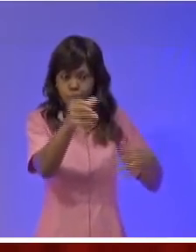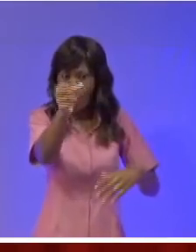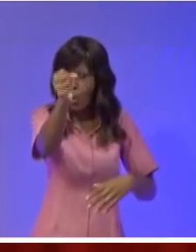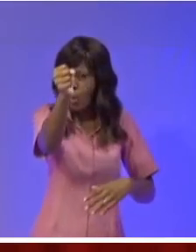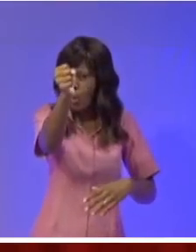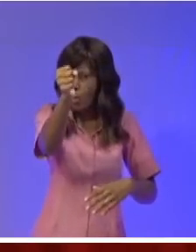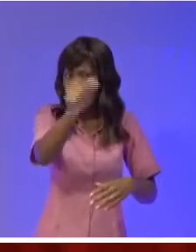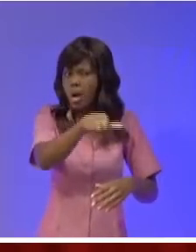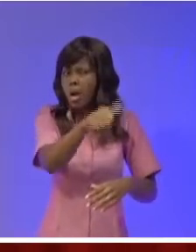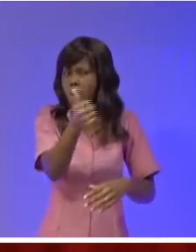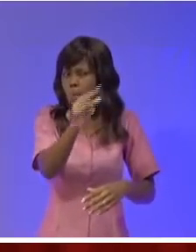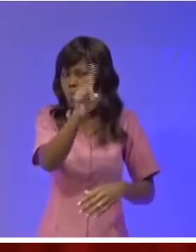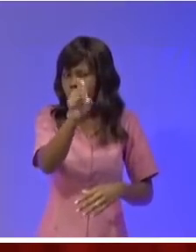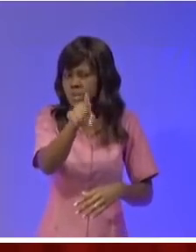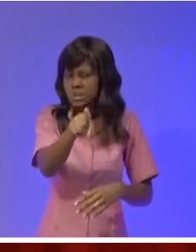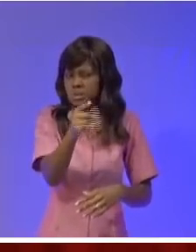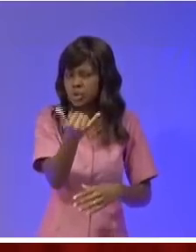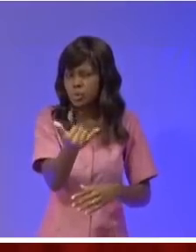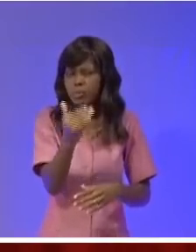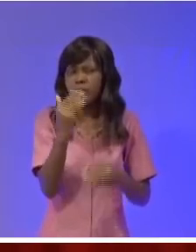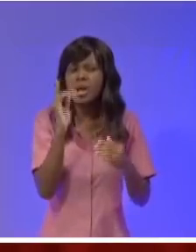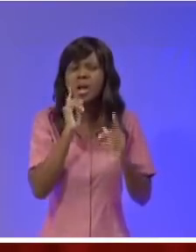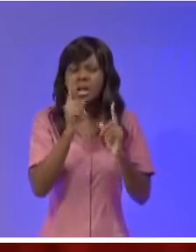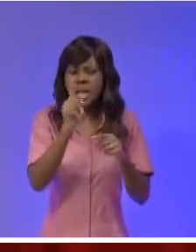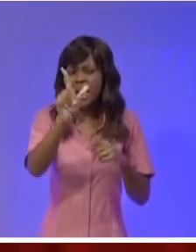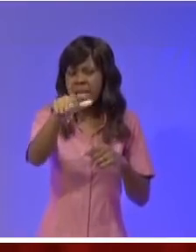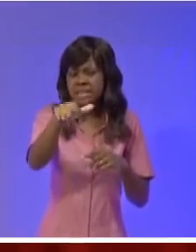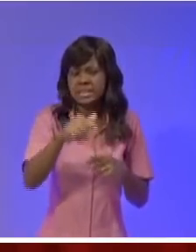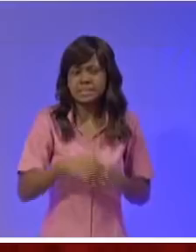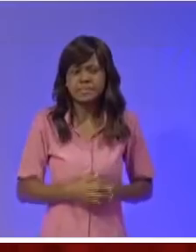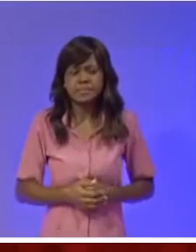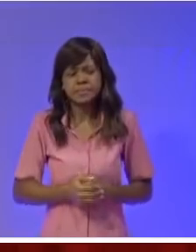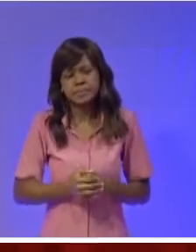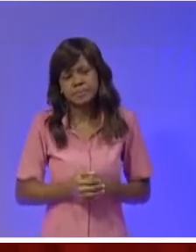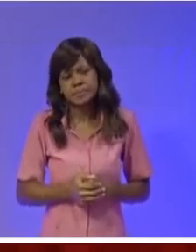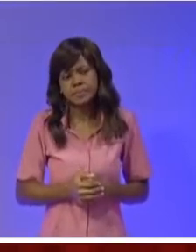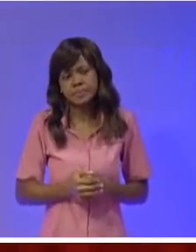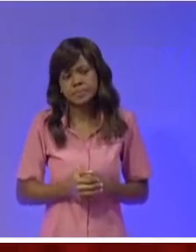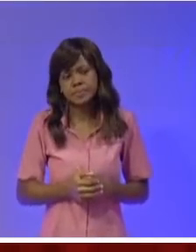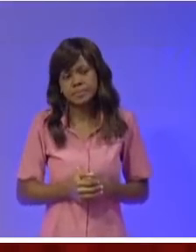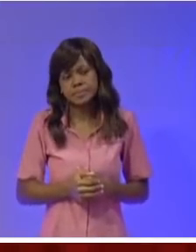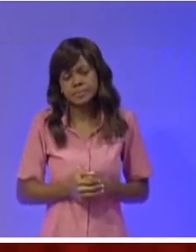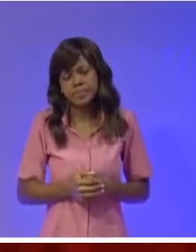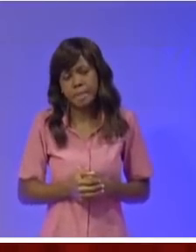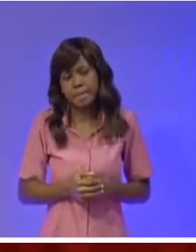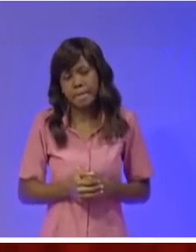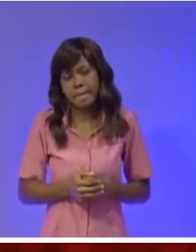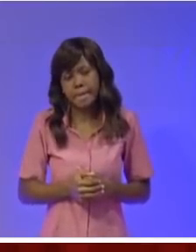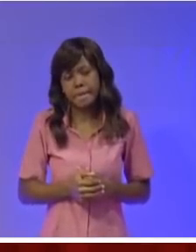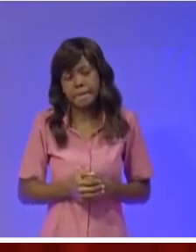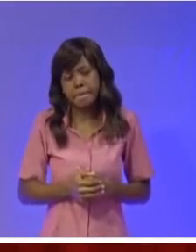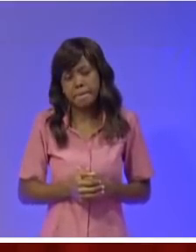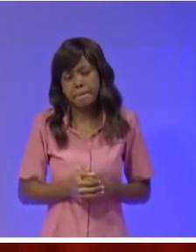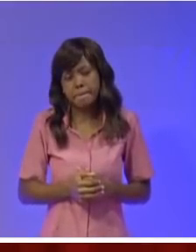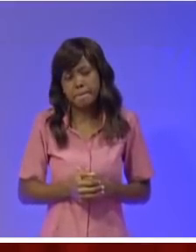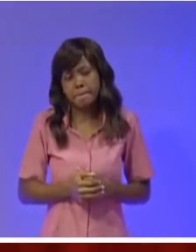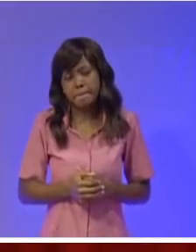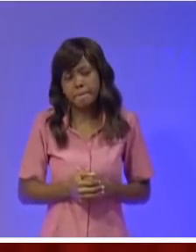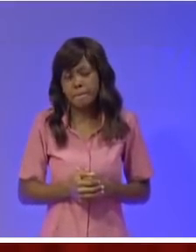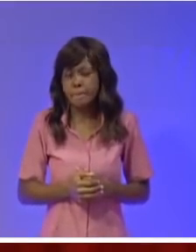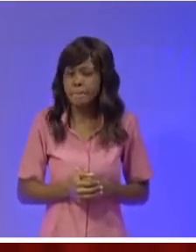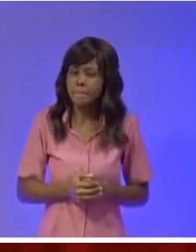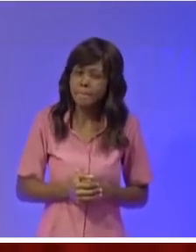question refers to PM Gonzalez's announcement that Cuban vaccines will be offered as part of that country's pandemic